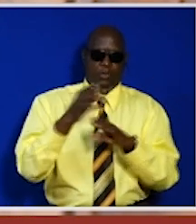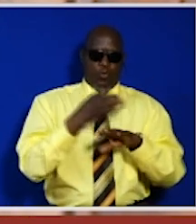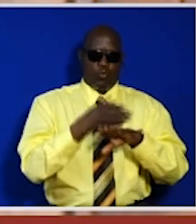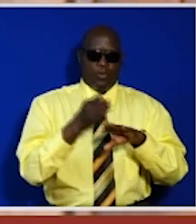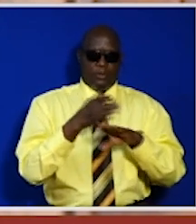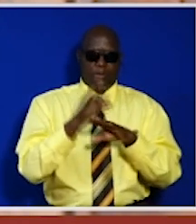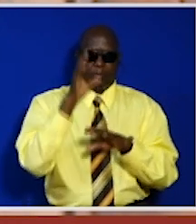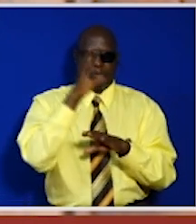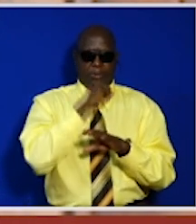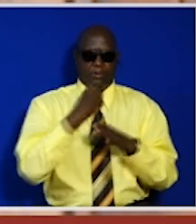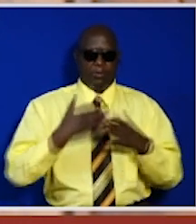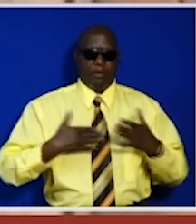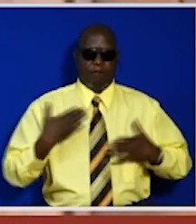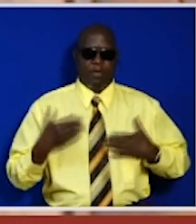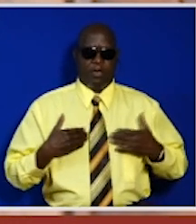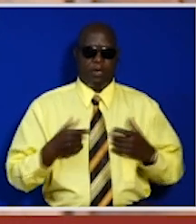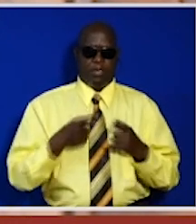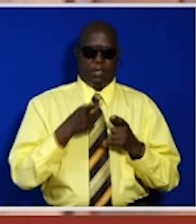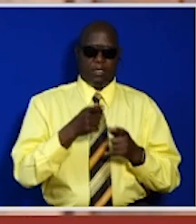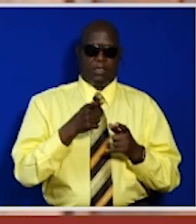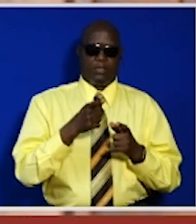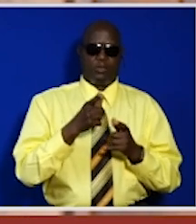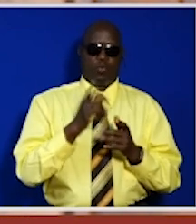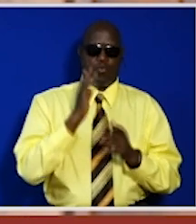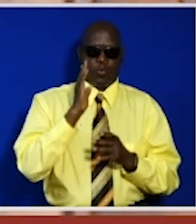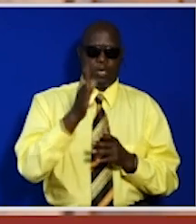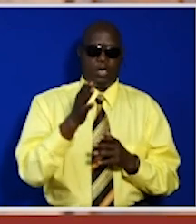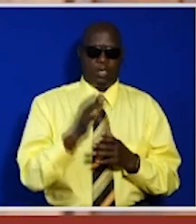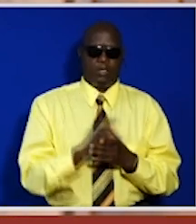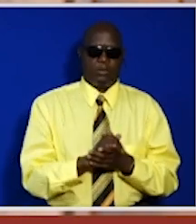misconduct will promptly